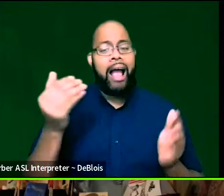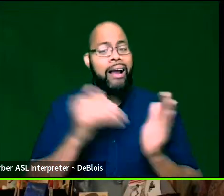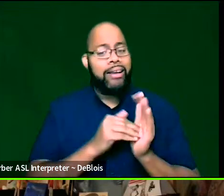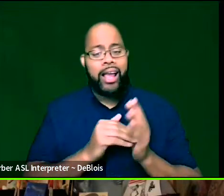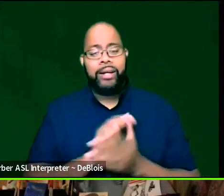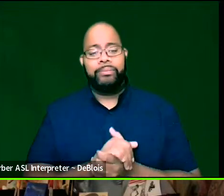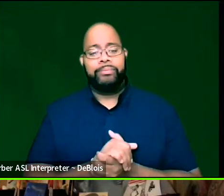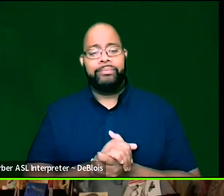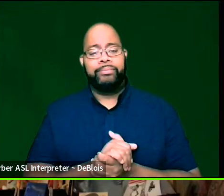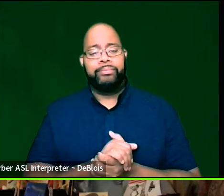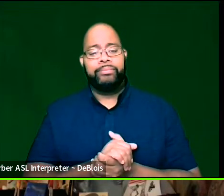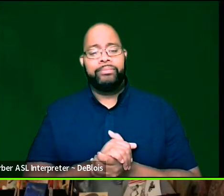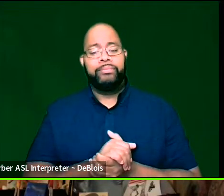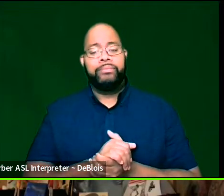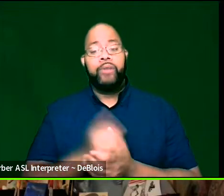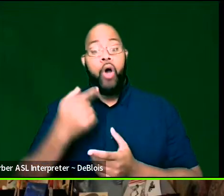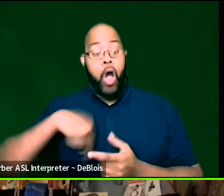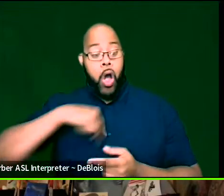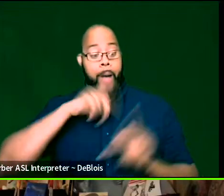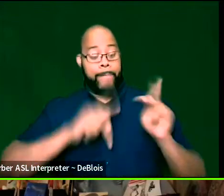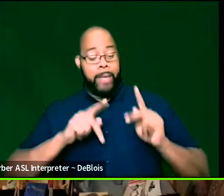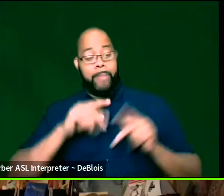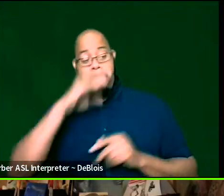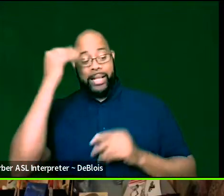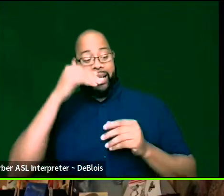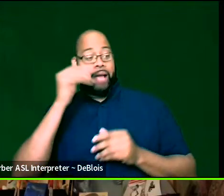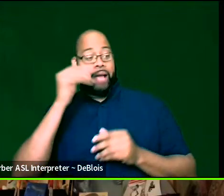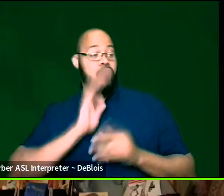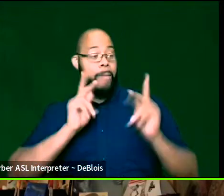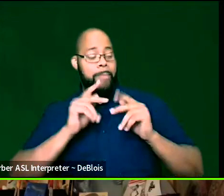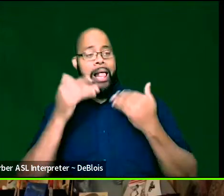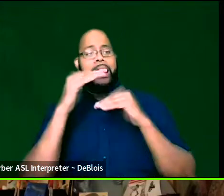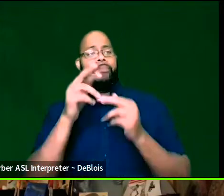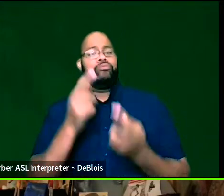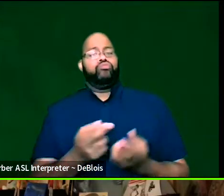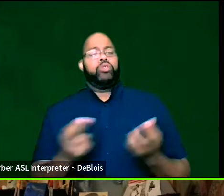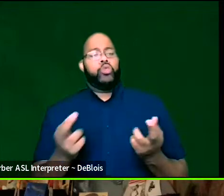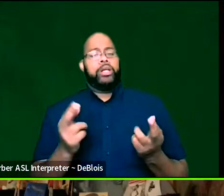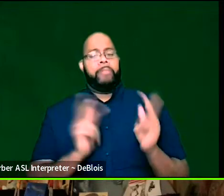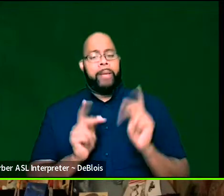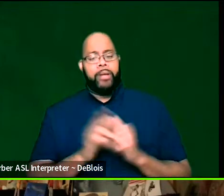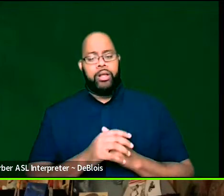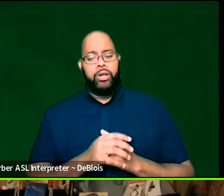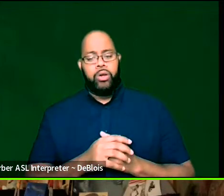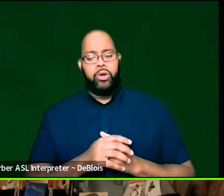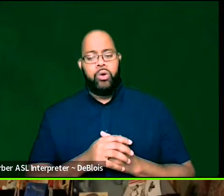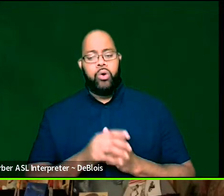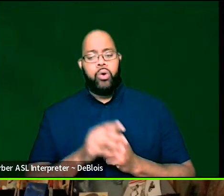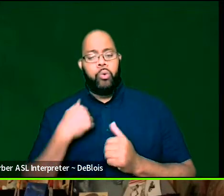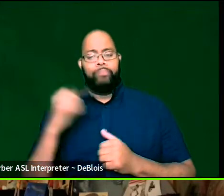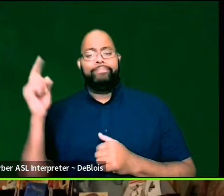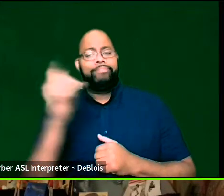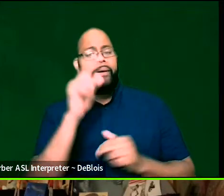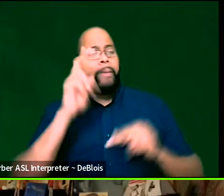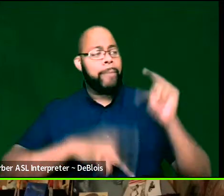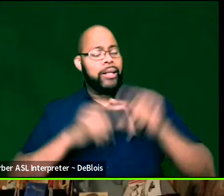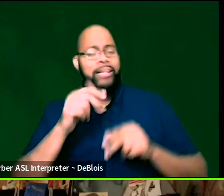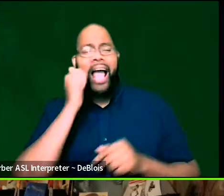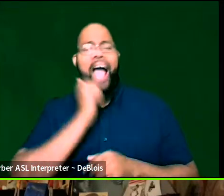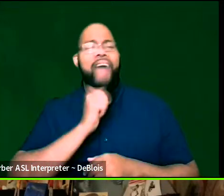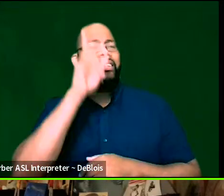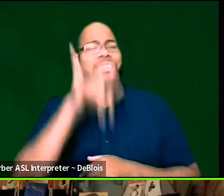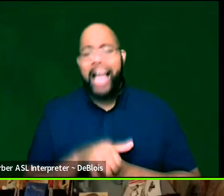again, our people, Blacks and Browns, limited resource people, would walk past that building